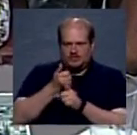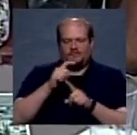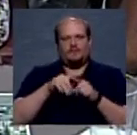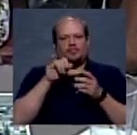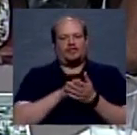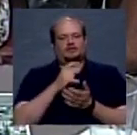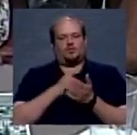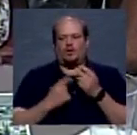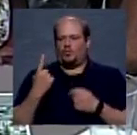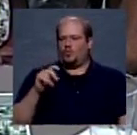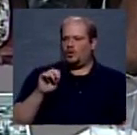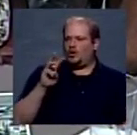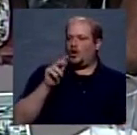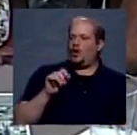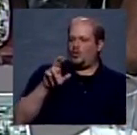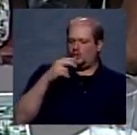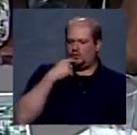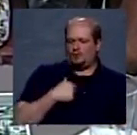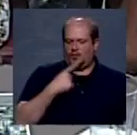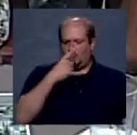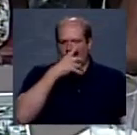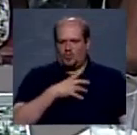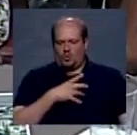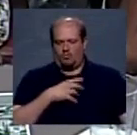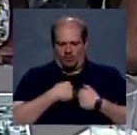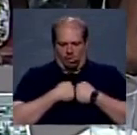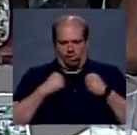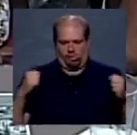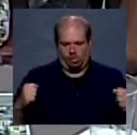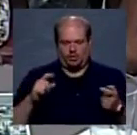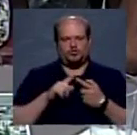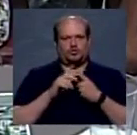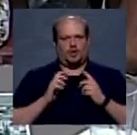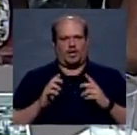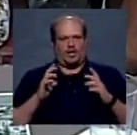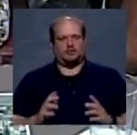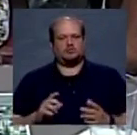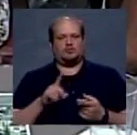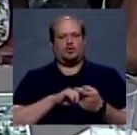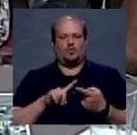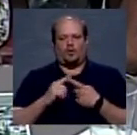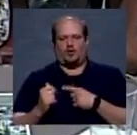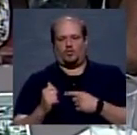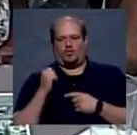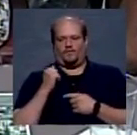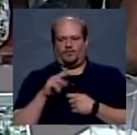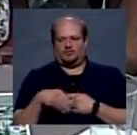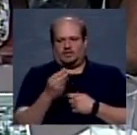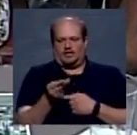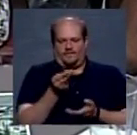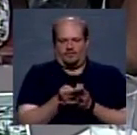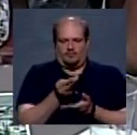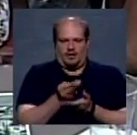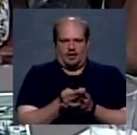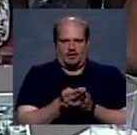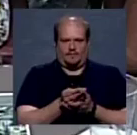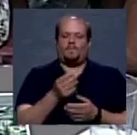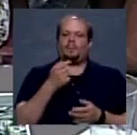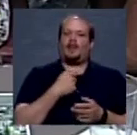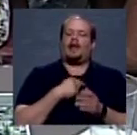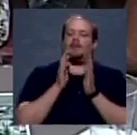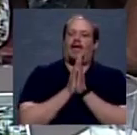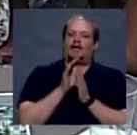one of the owners is saying, that this one woman exposed herself to her customer when they refused to give her money. So I'm asking